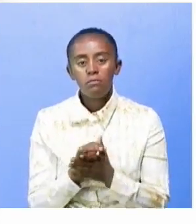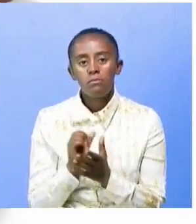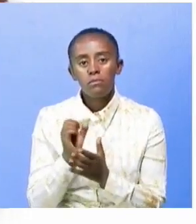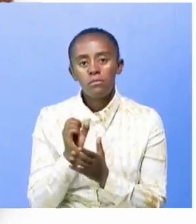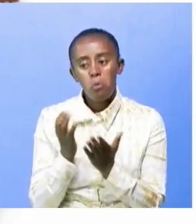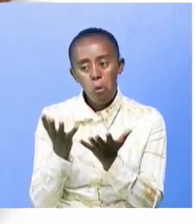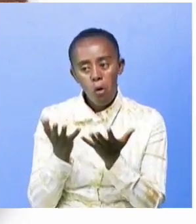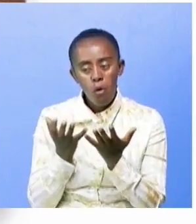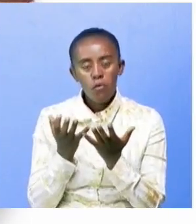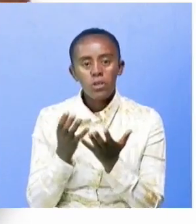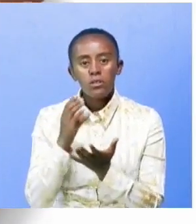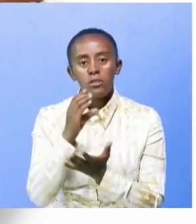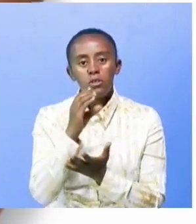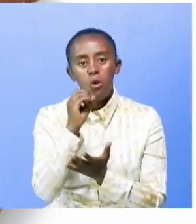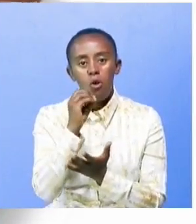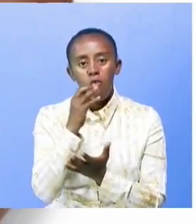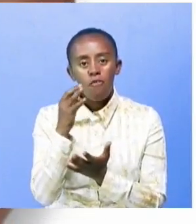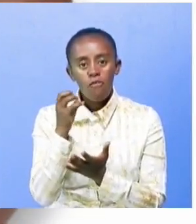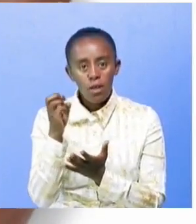offers